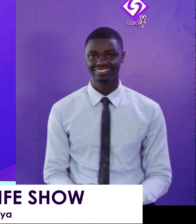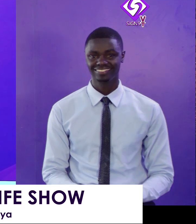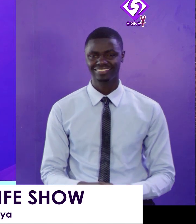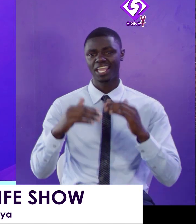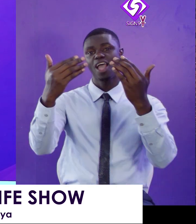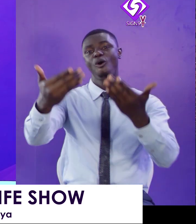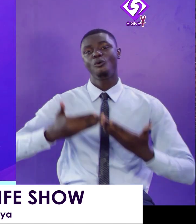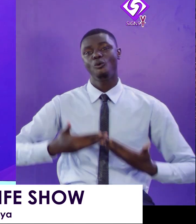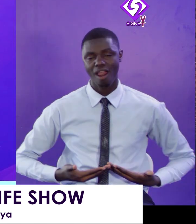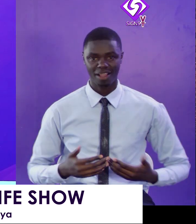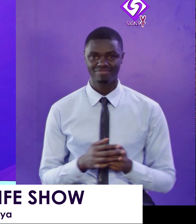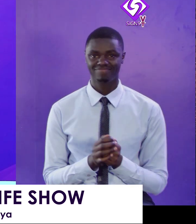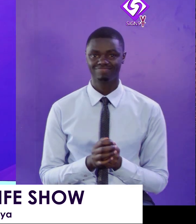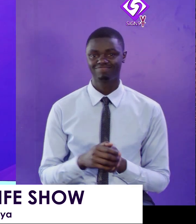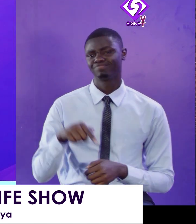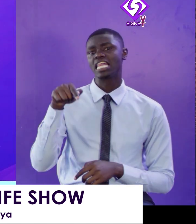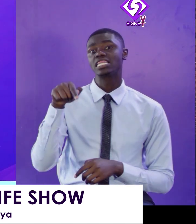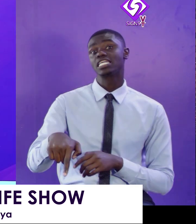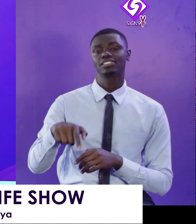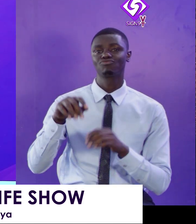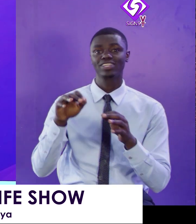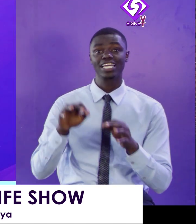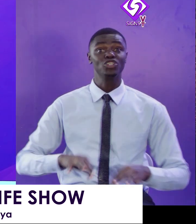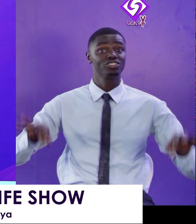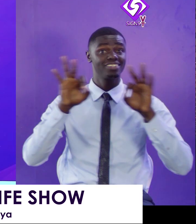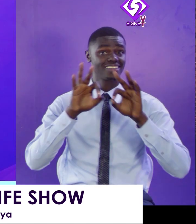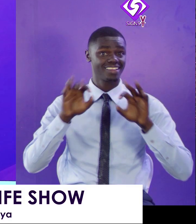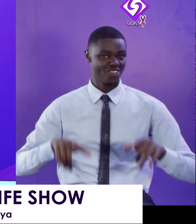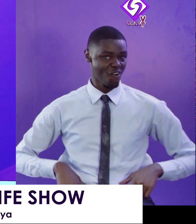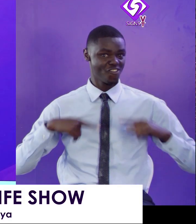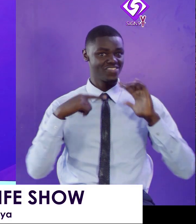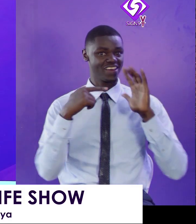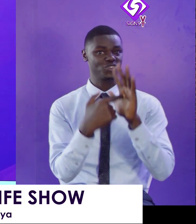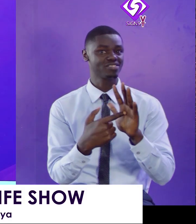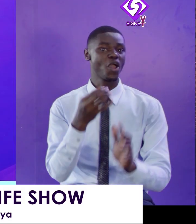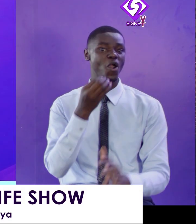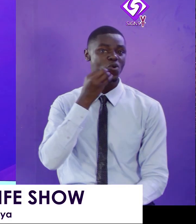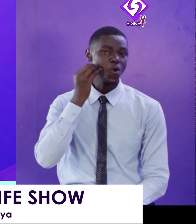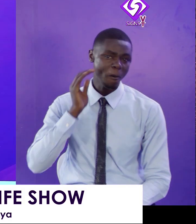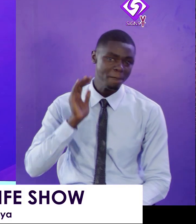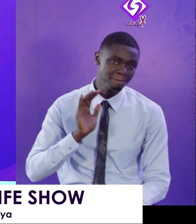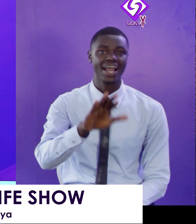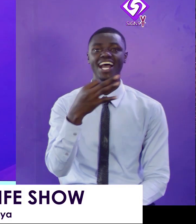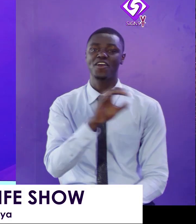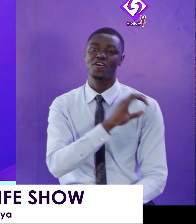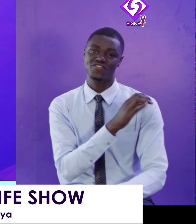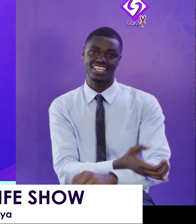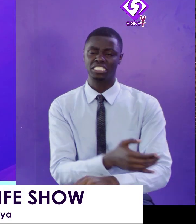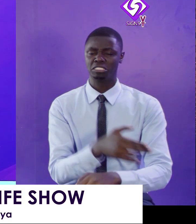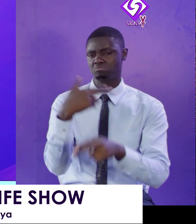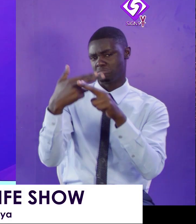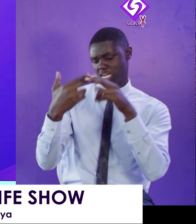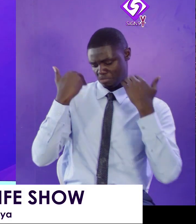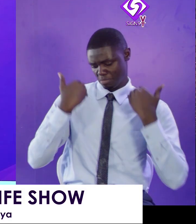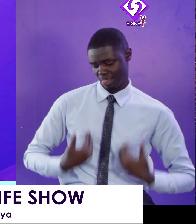Welcome, welcome. This is the Treasures of Life show, your home of energy. My name is Jonas Simba. How have you